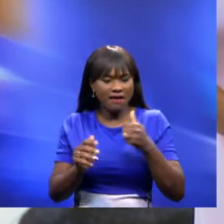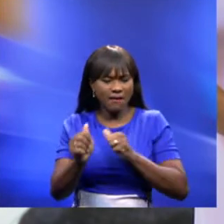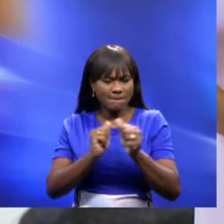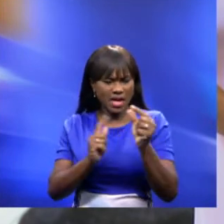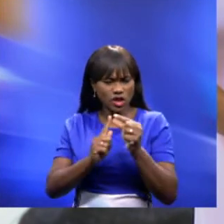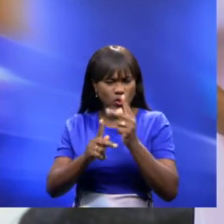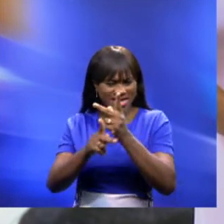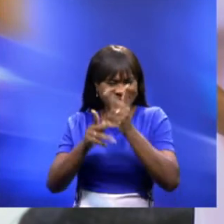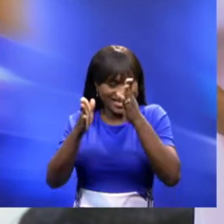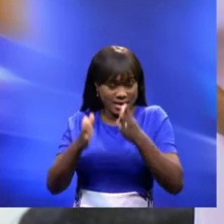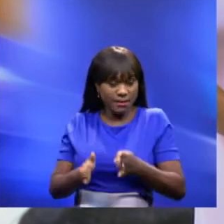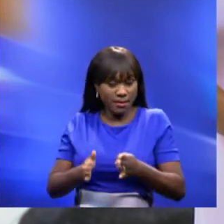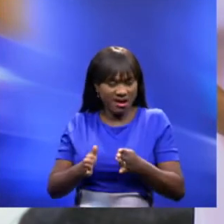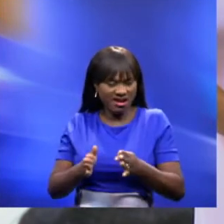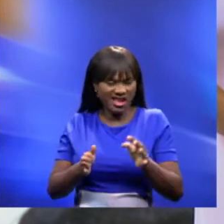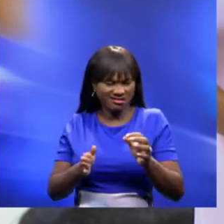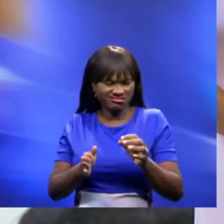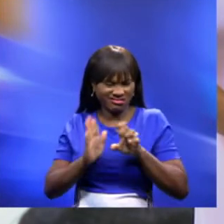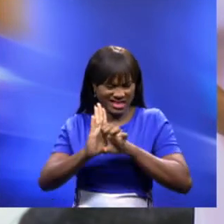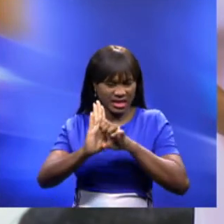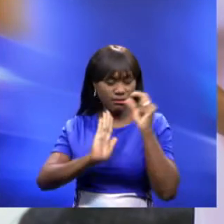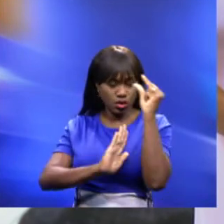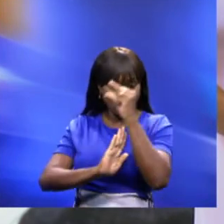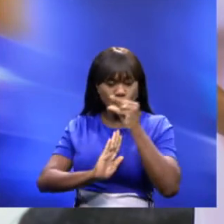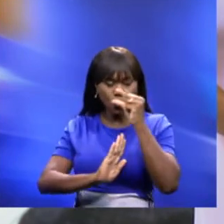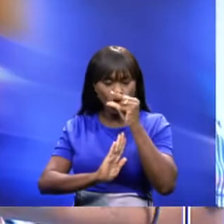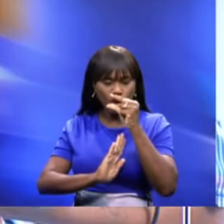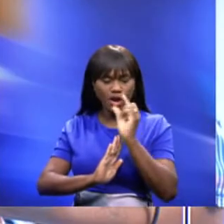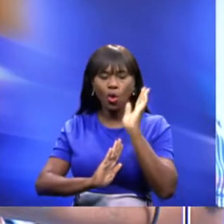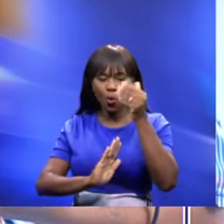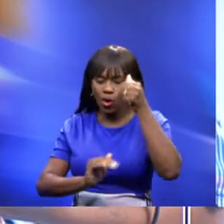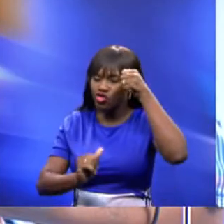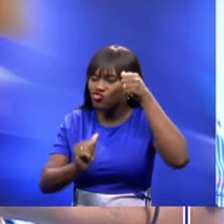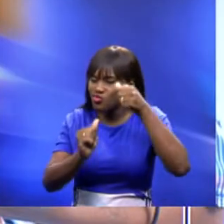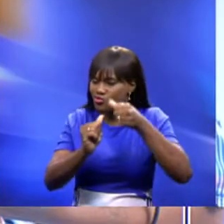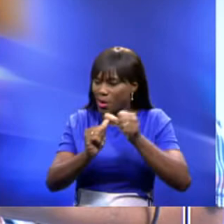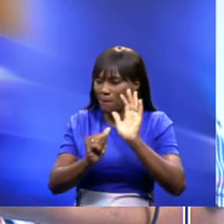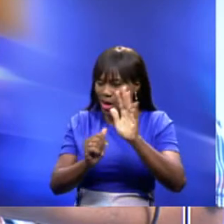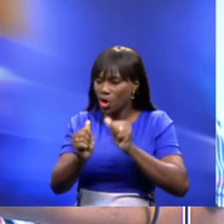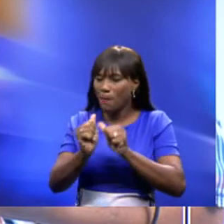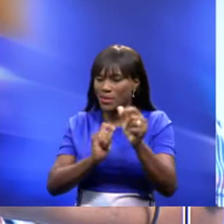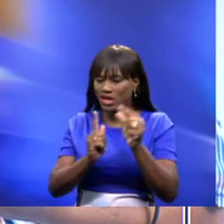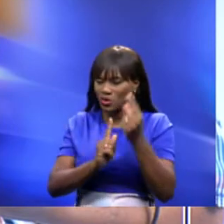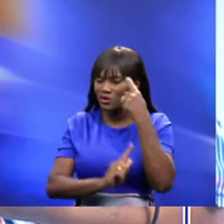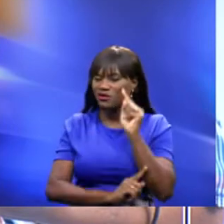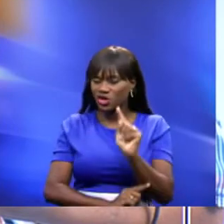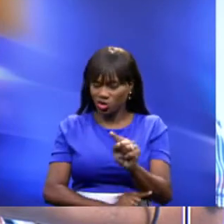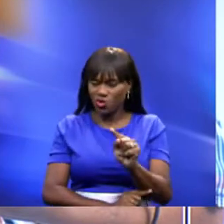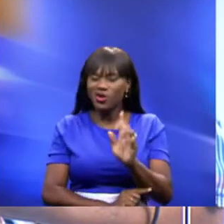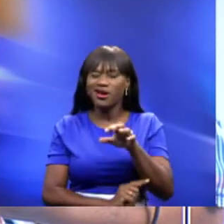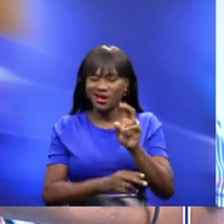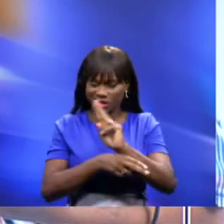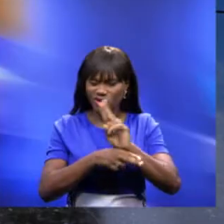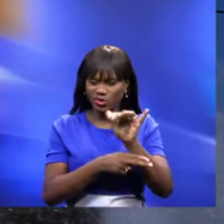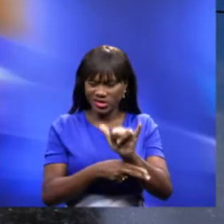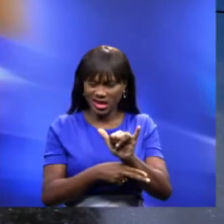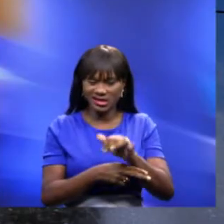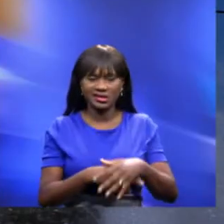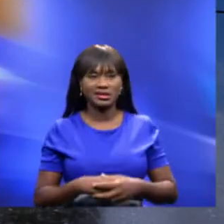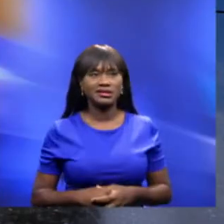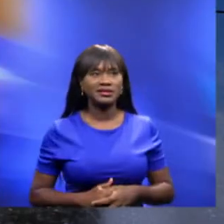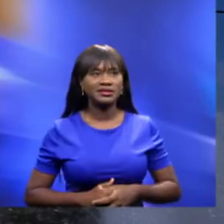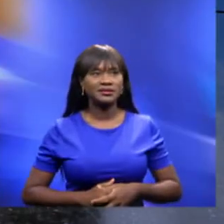secure. Correct. So that's something that they could do. So we're segueing into the realm of solutions. Yes, yes.